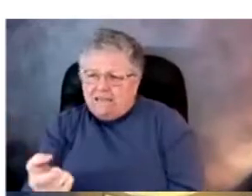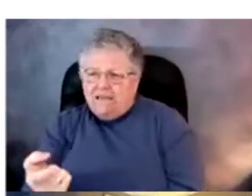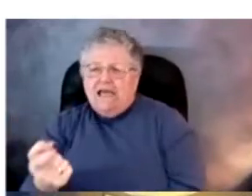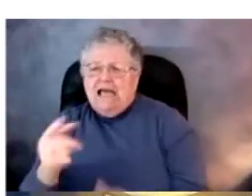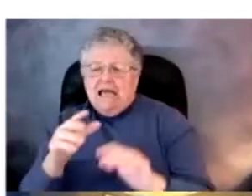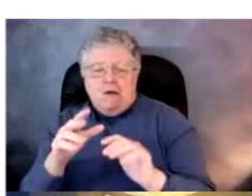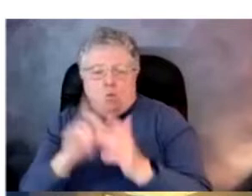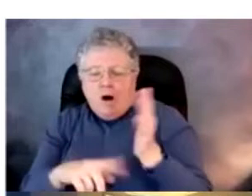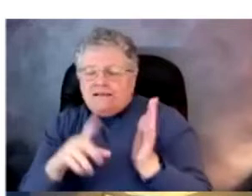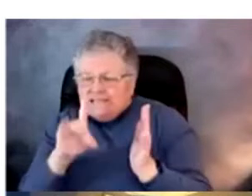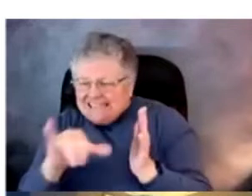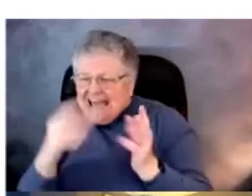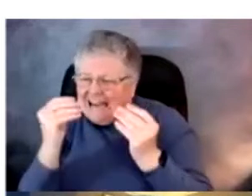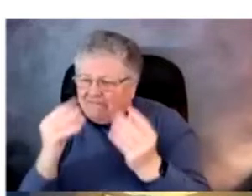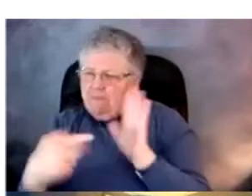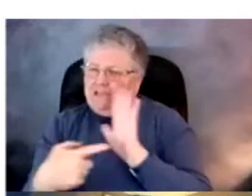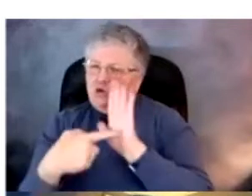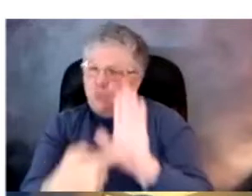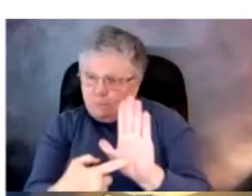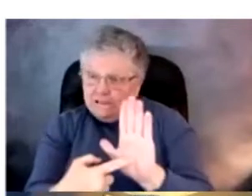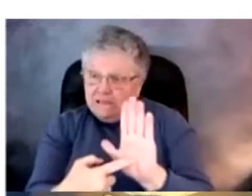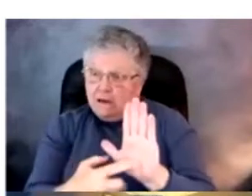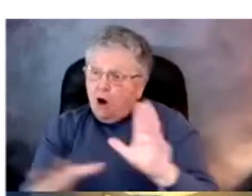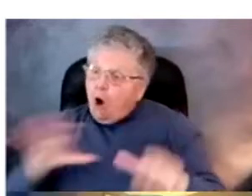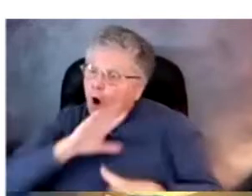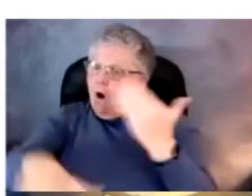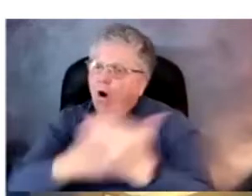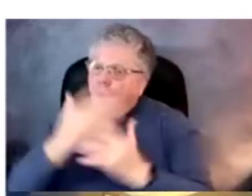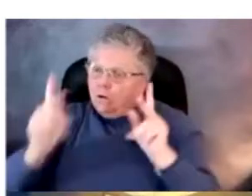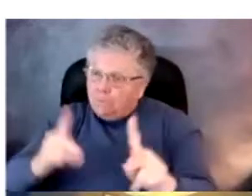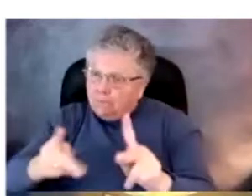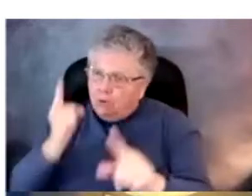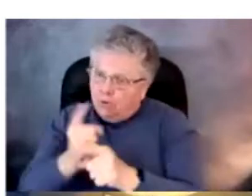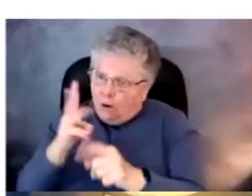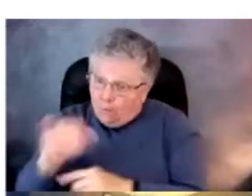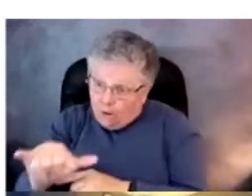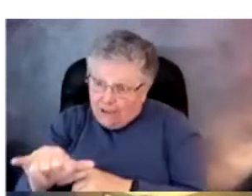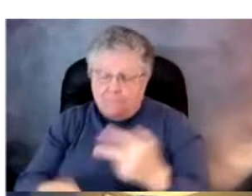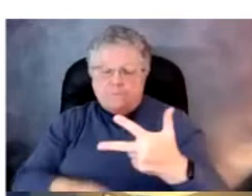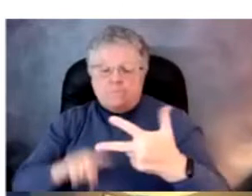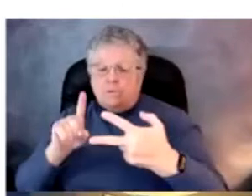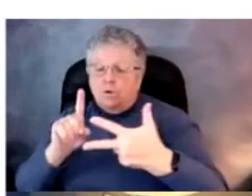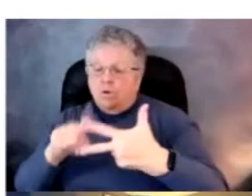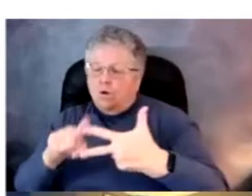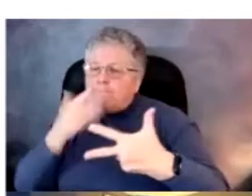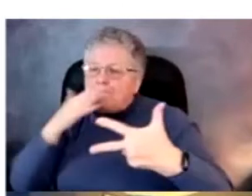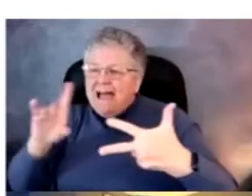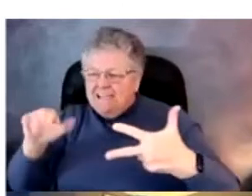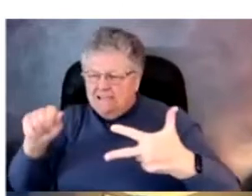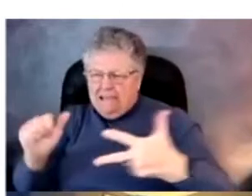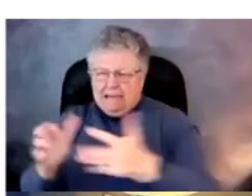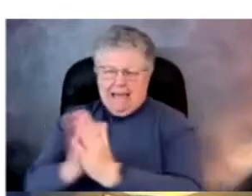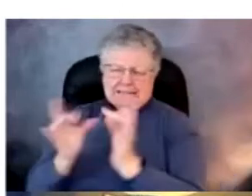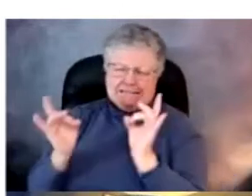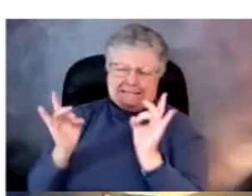you know, authentically people, I guess. And then there's bad data that asks terrible questions and presents